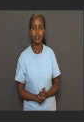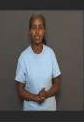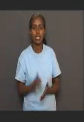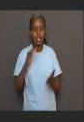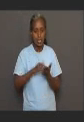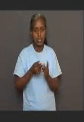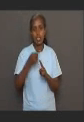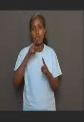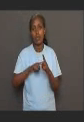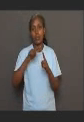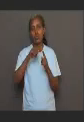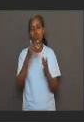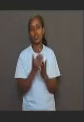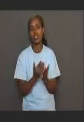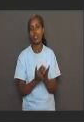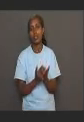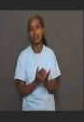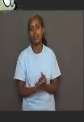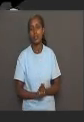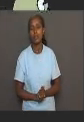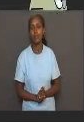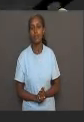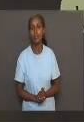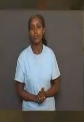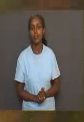let's get back to our lesson.